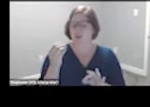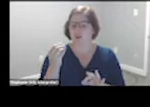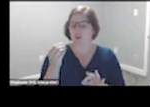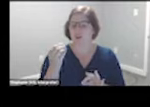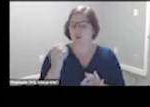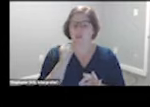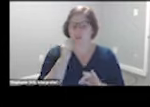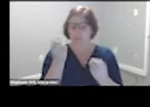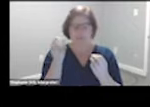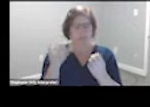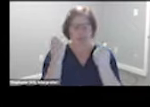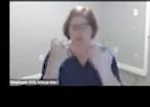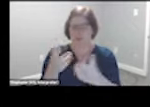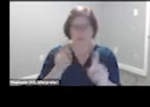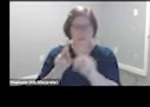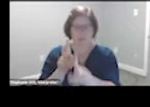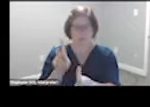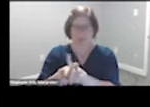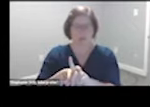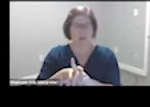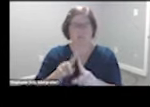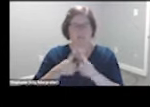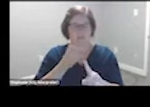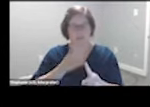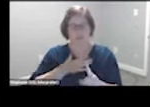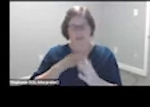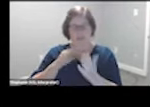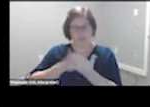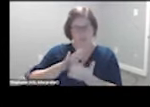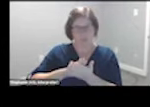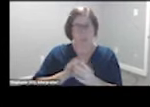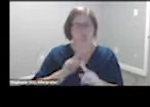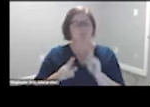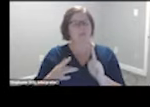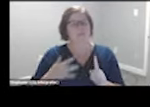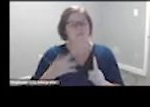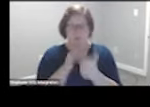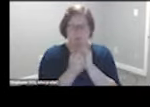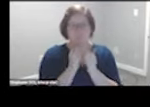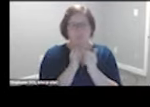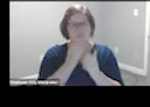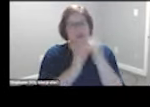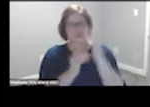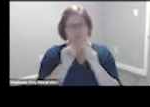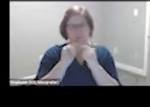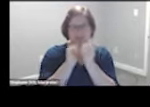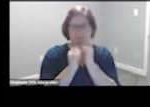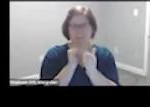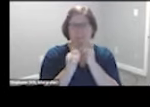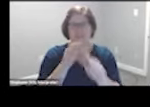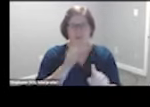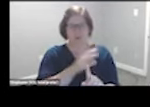and some of the students, they feel so comfortable to compete with other people in their own home ground. And then some of people take